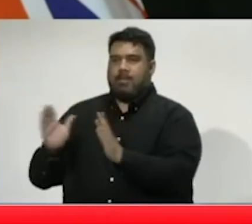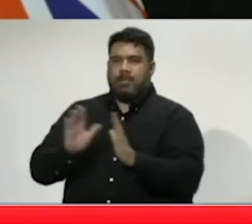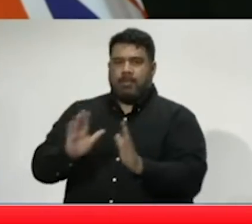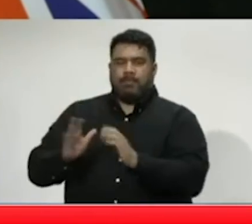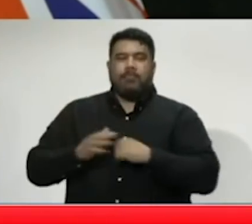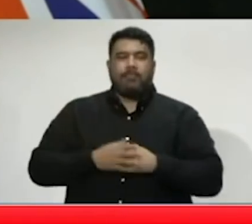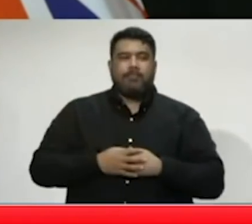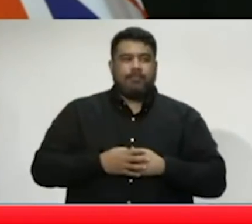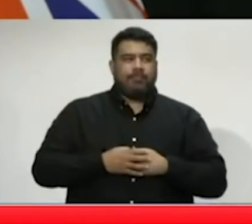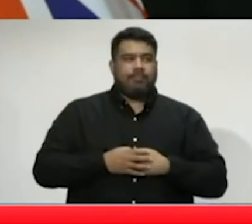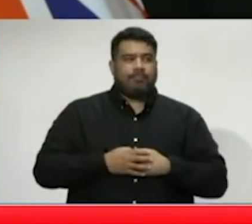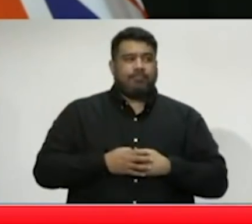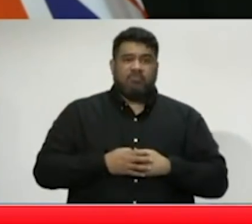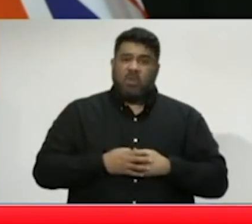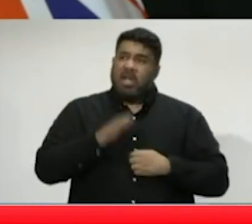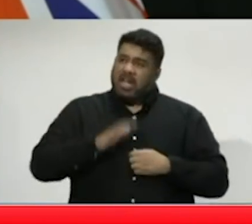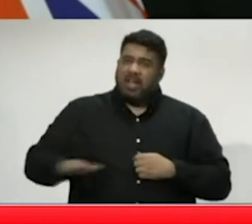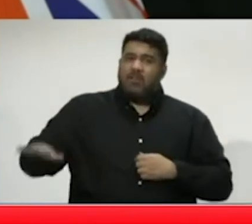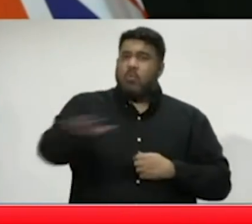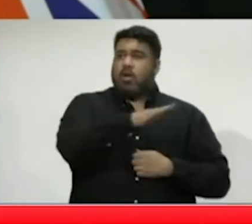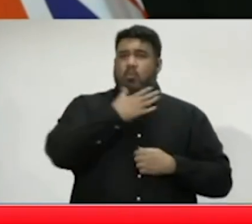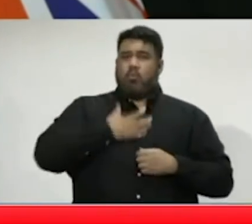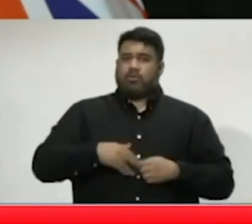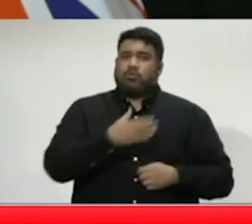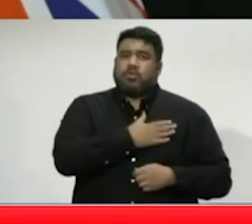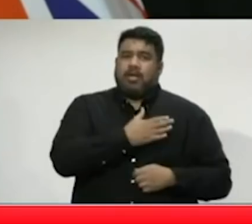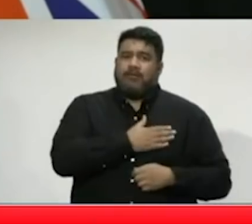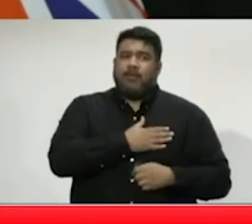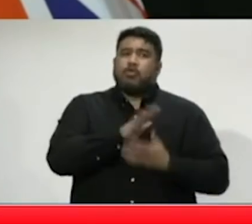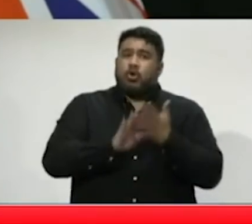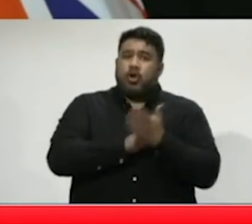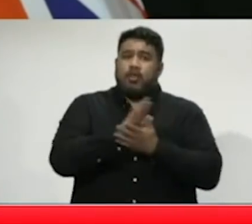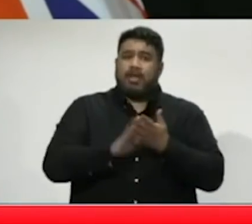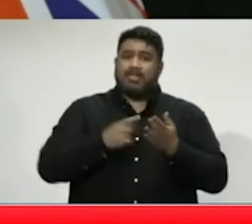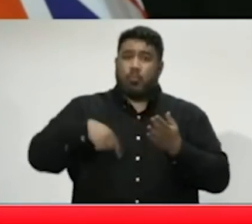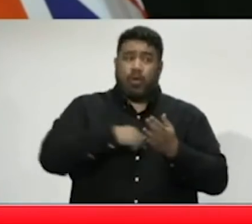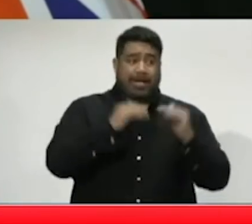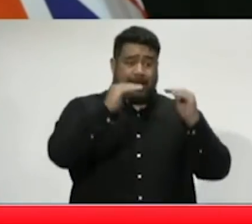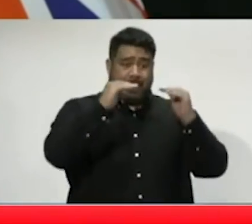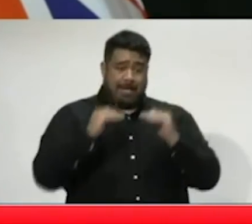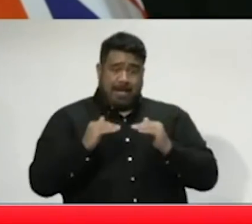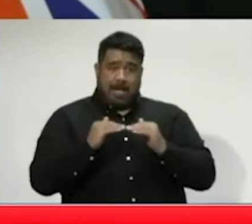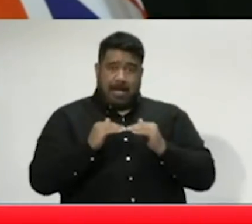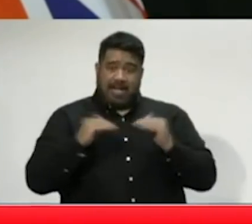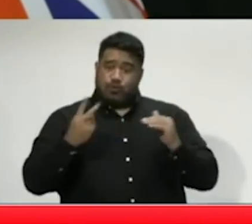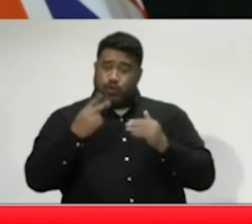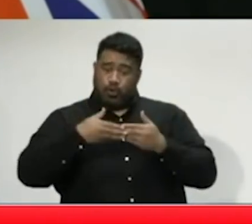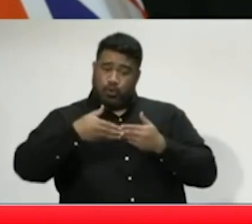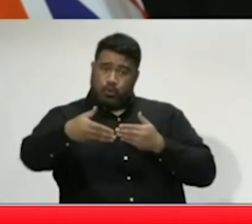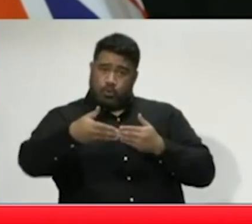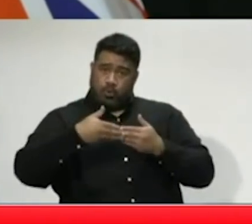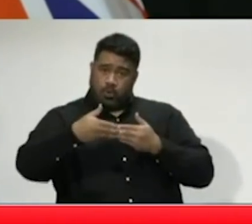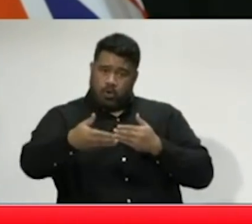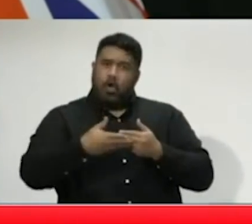And of course, that's everyone's intention. So as we progress through level 2, we plan to regularly adjust our settings